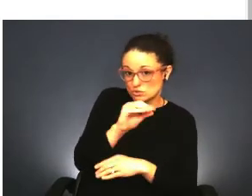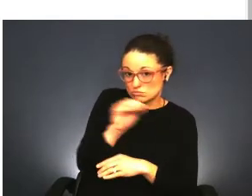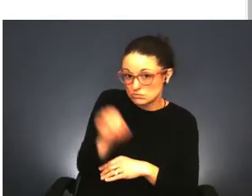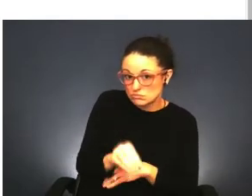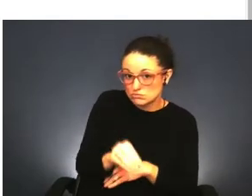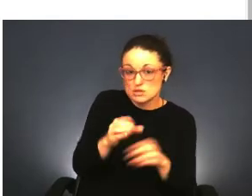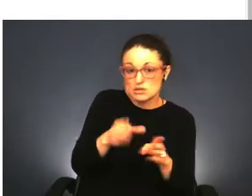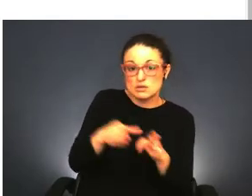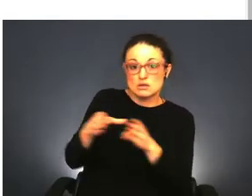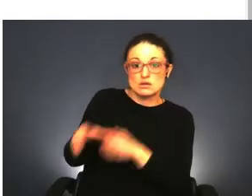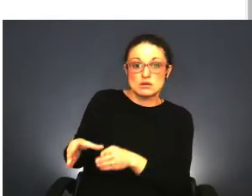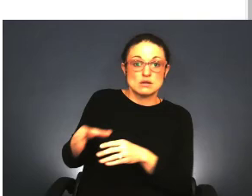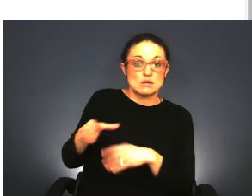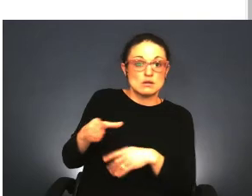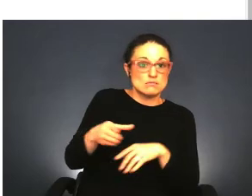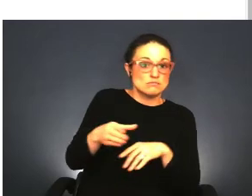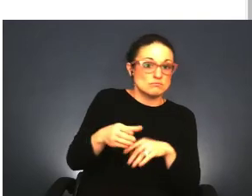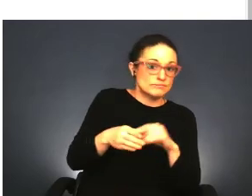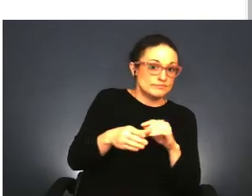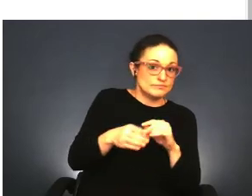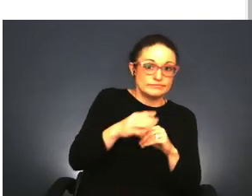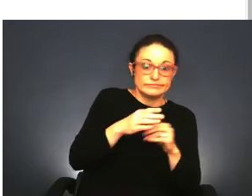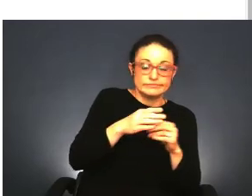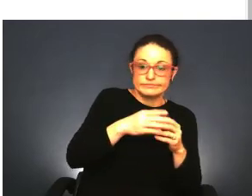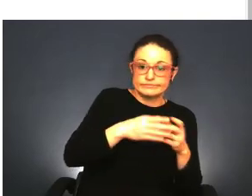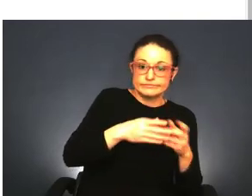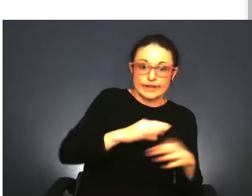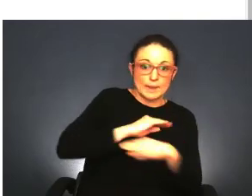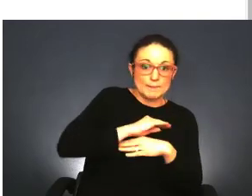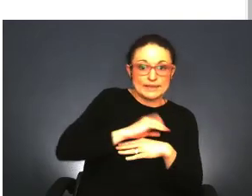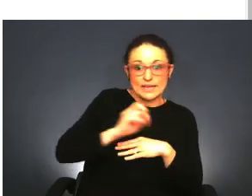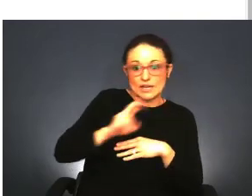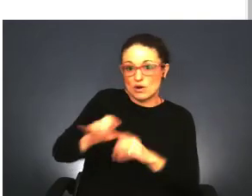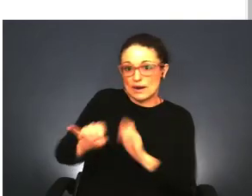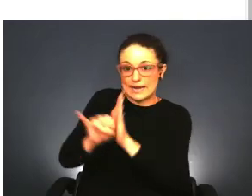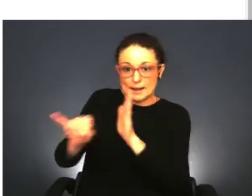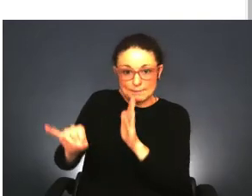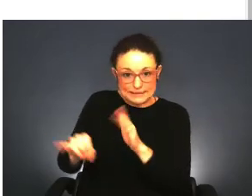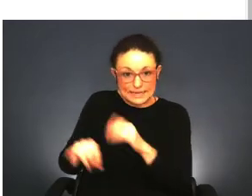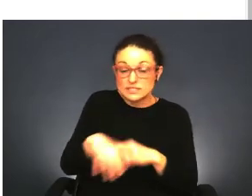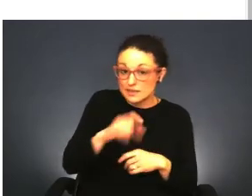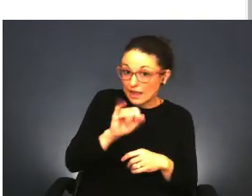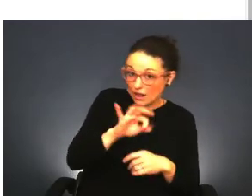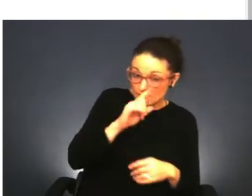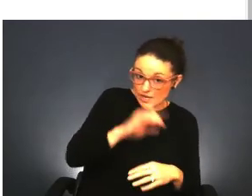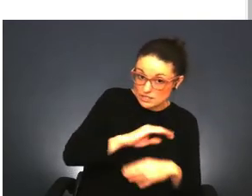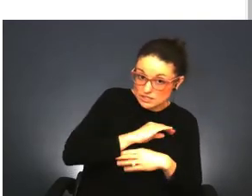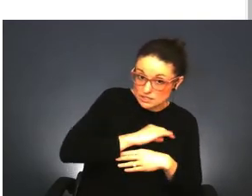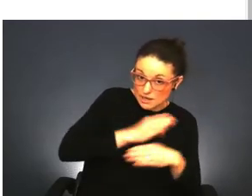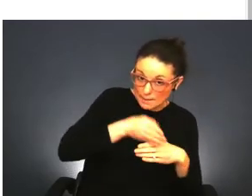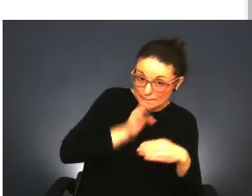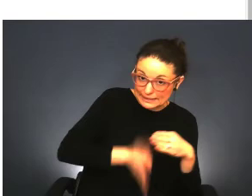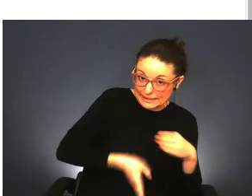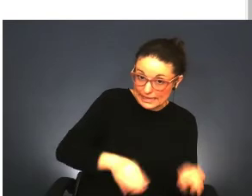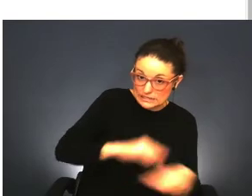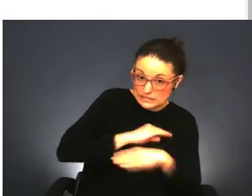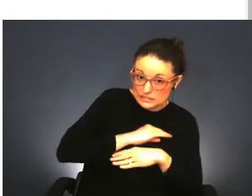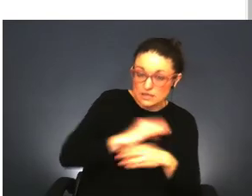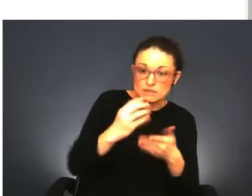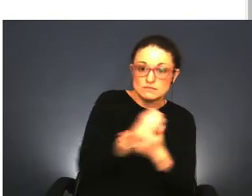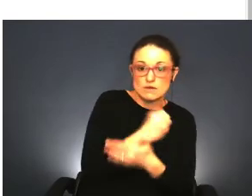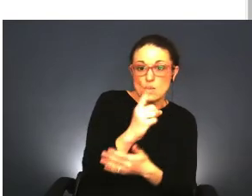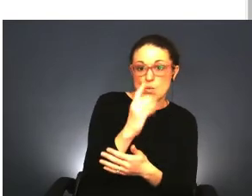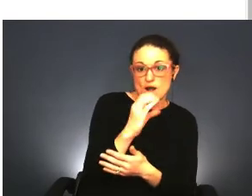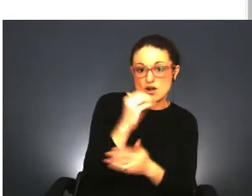to be a complete or incomplete? So if it's complete, in this case, students would earn 100 points if they